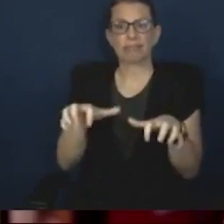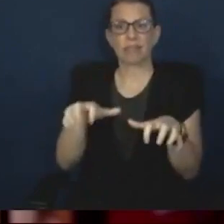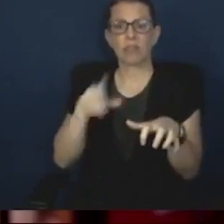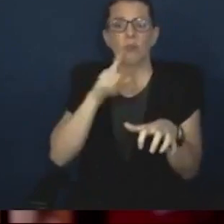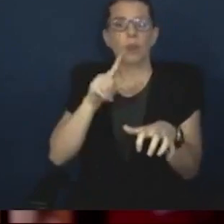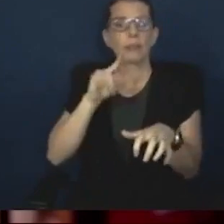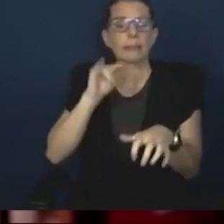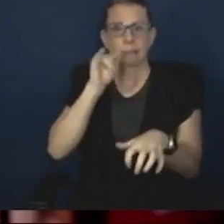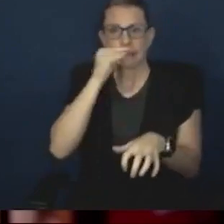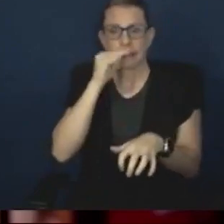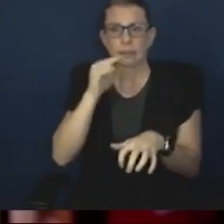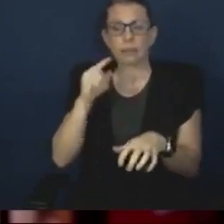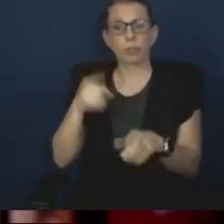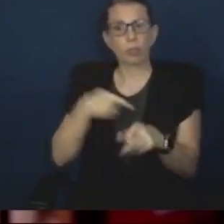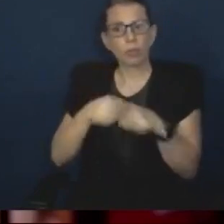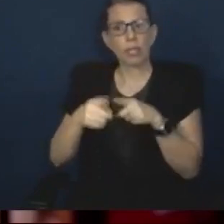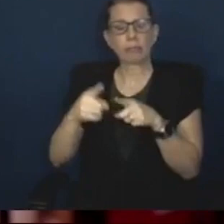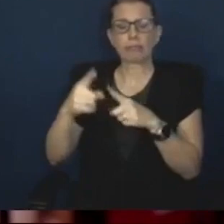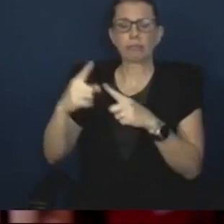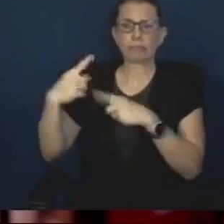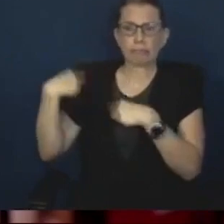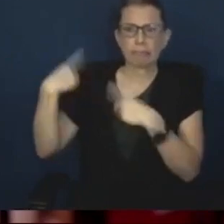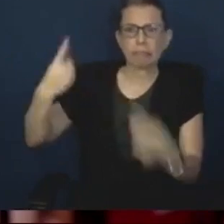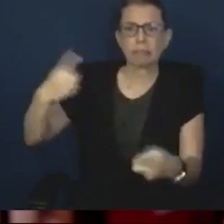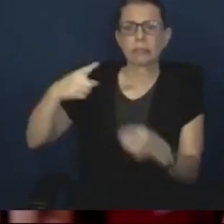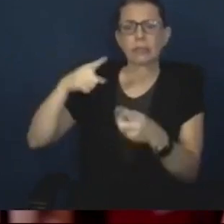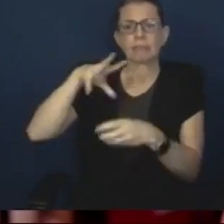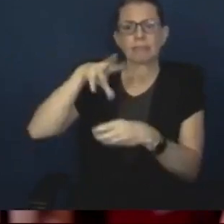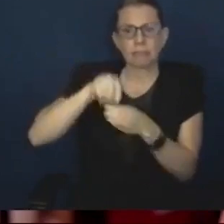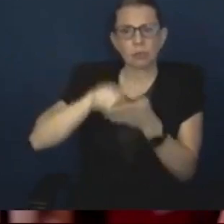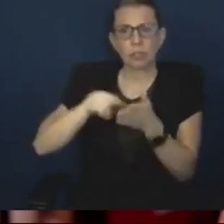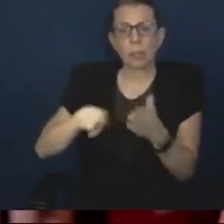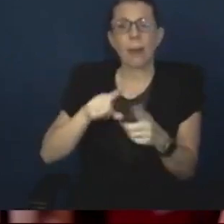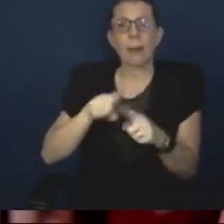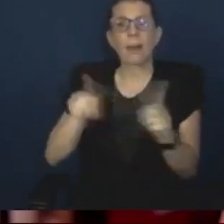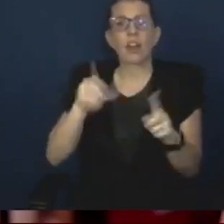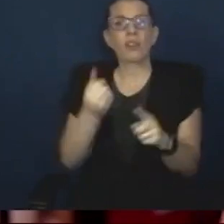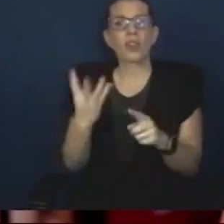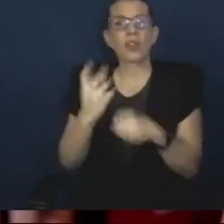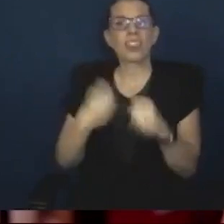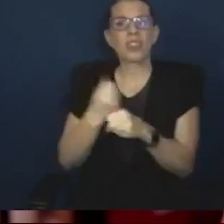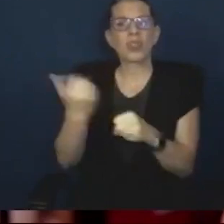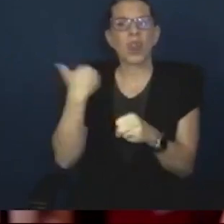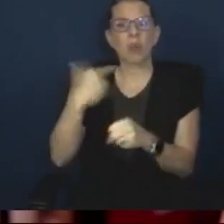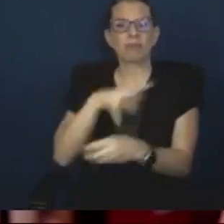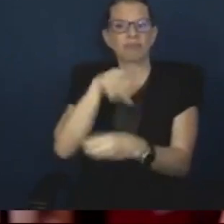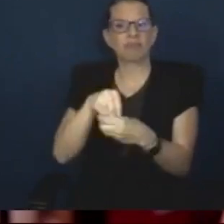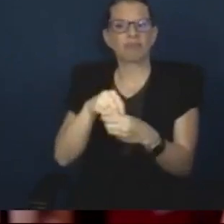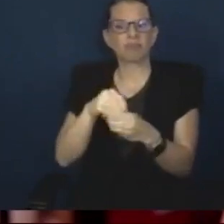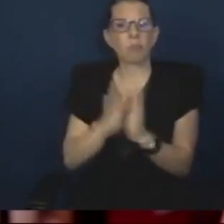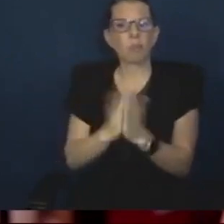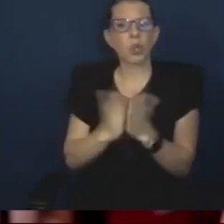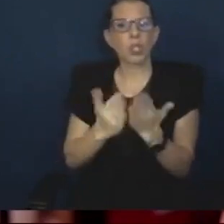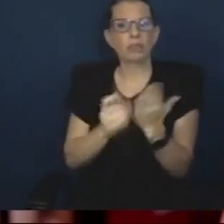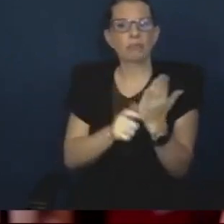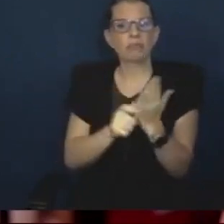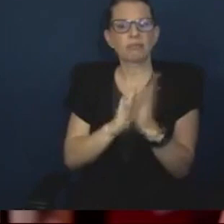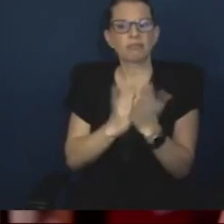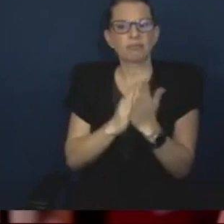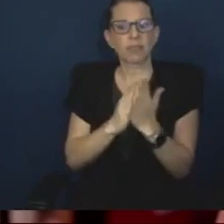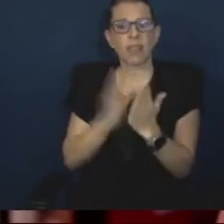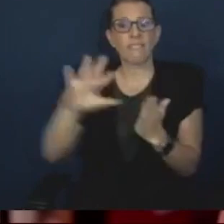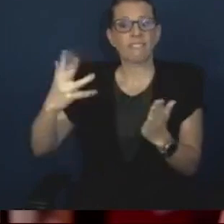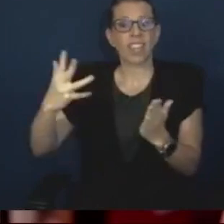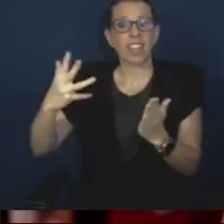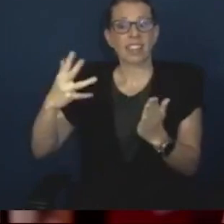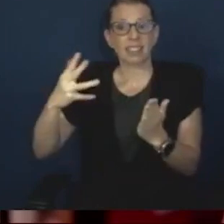research, but also quite a few years ago, got involved in writing a textbook of Virology, which is now in its fifth edition. And